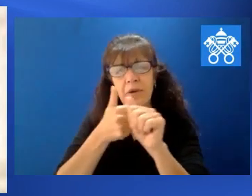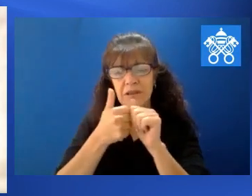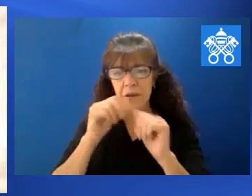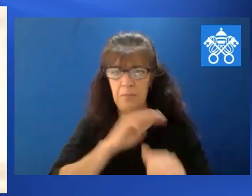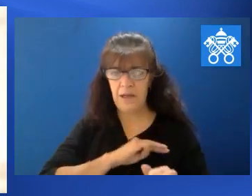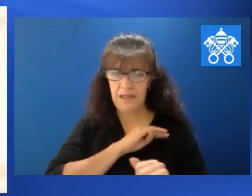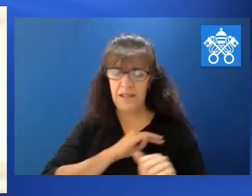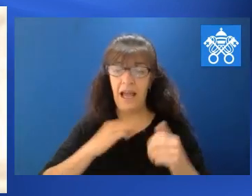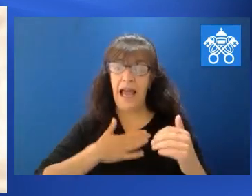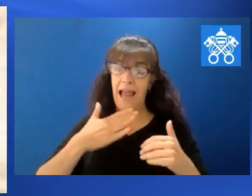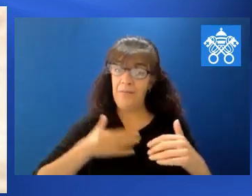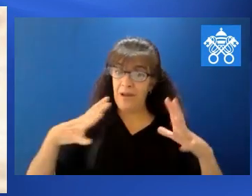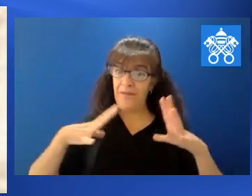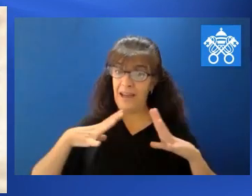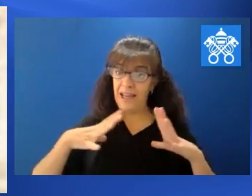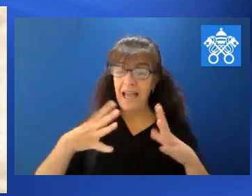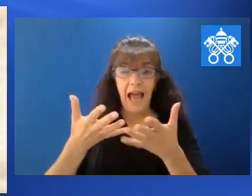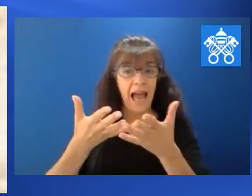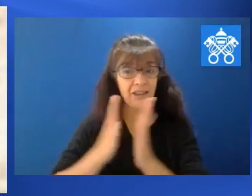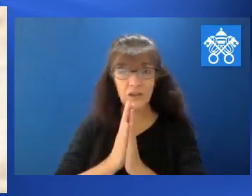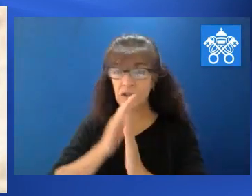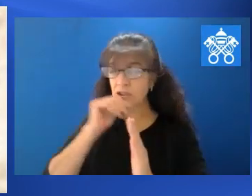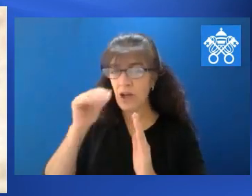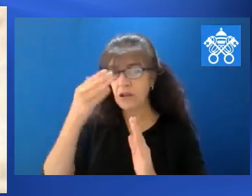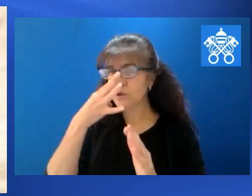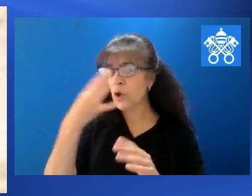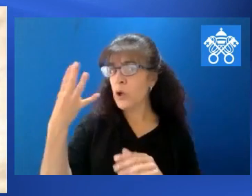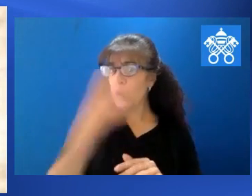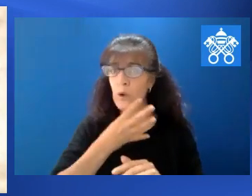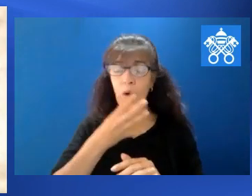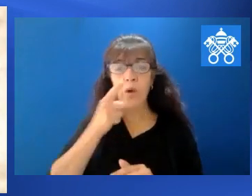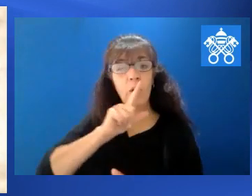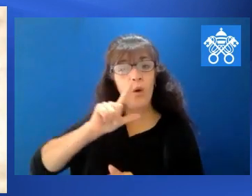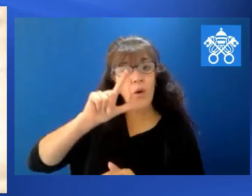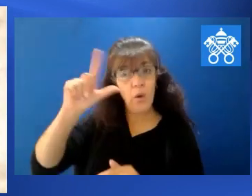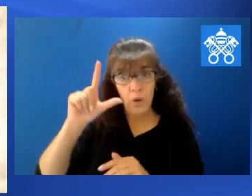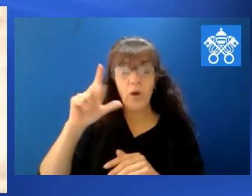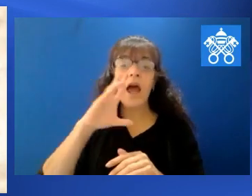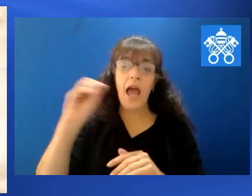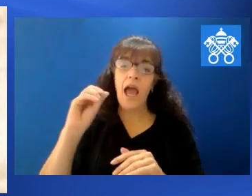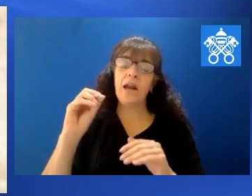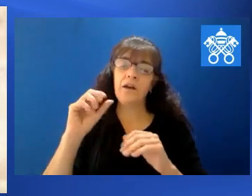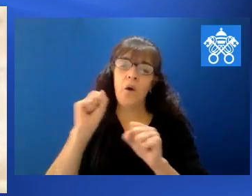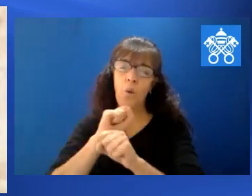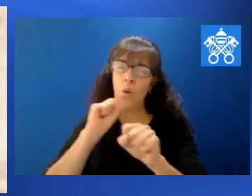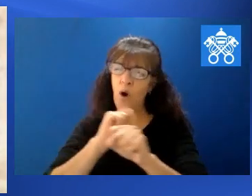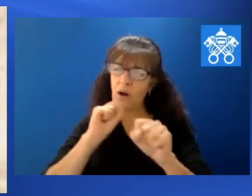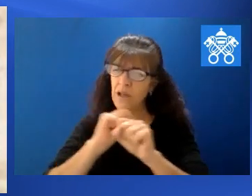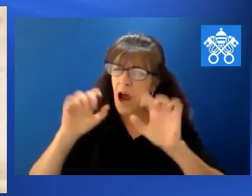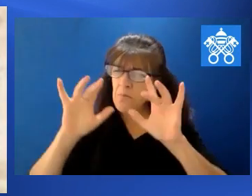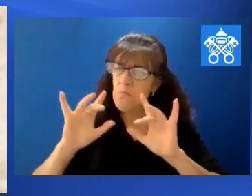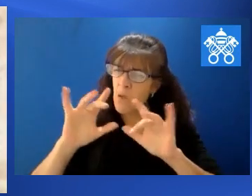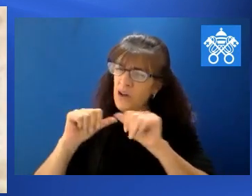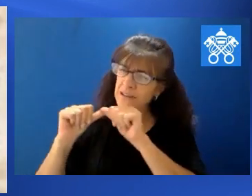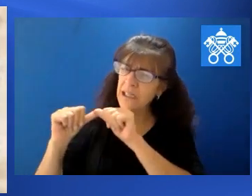vacation and ask you not to neglect the Lord and the practice of works of mercy during these summer months. Following the example of St.